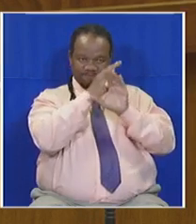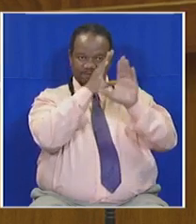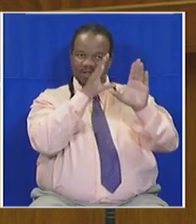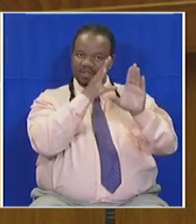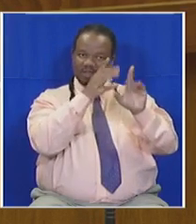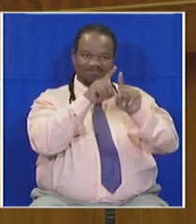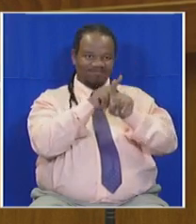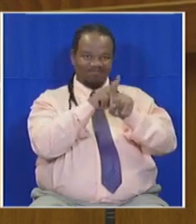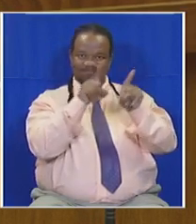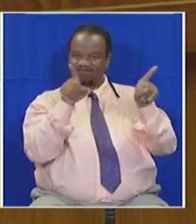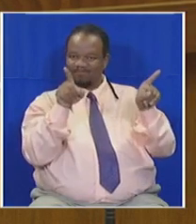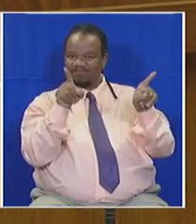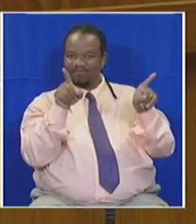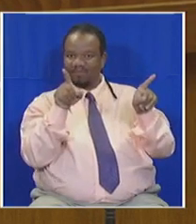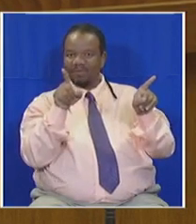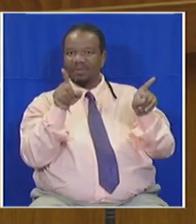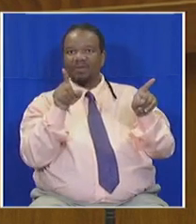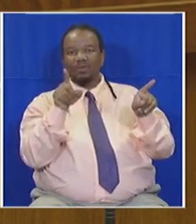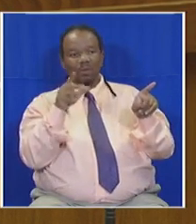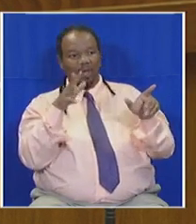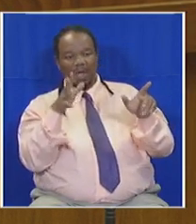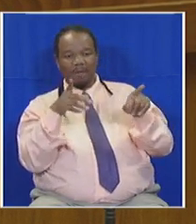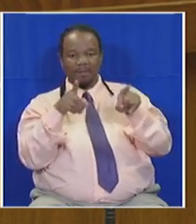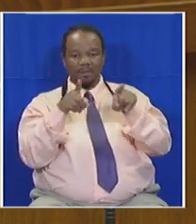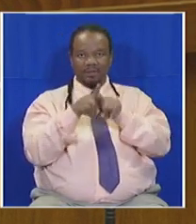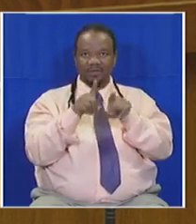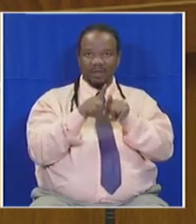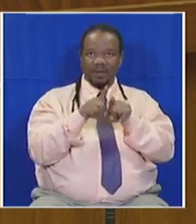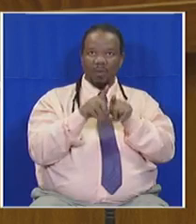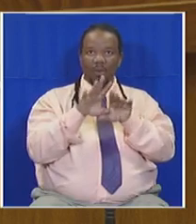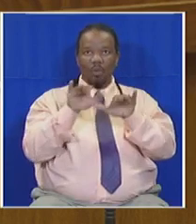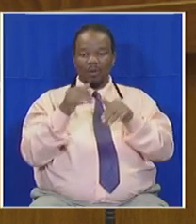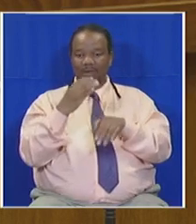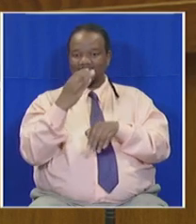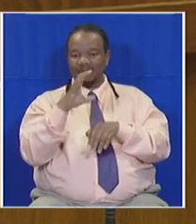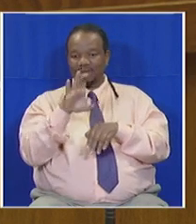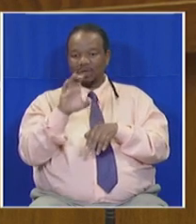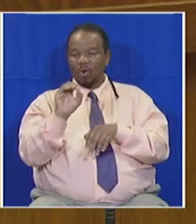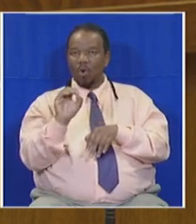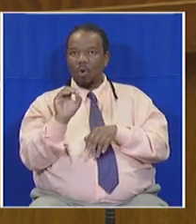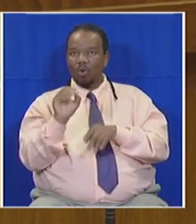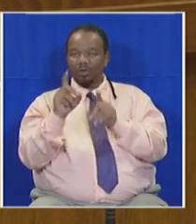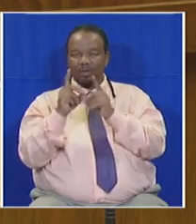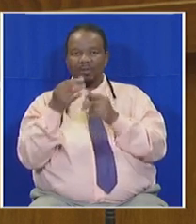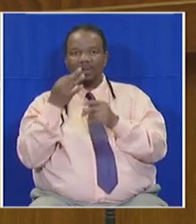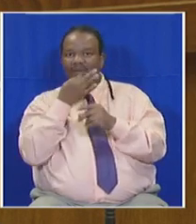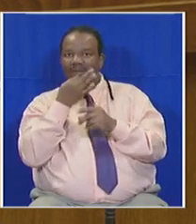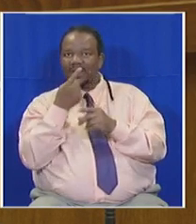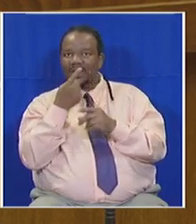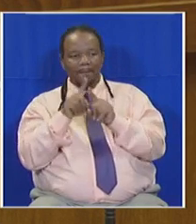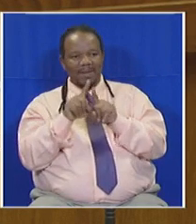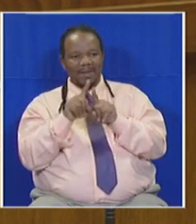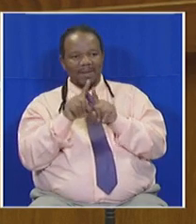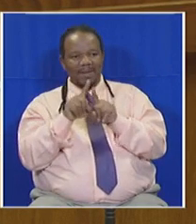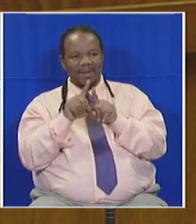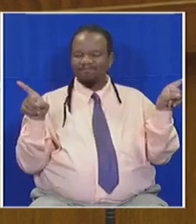that's been printed by the department, should be consistent with what the CEO of the department, has got. They are